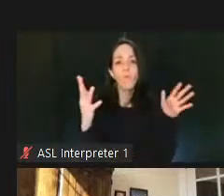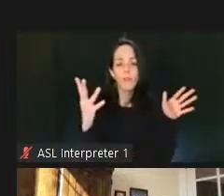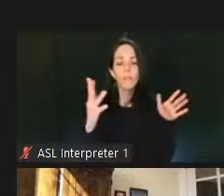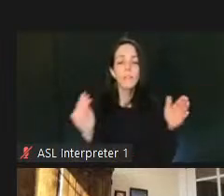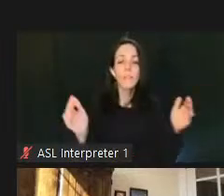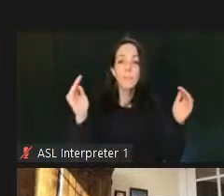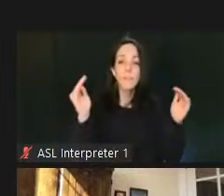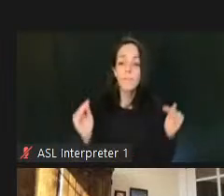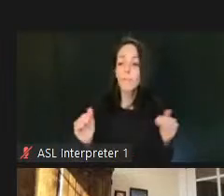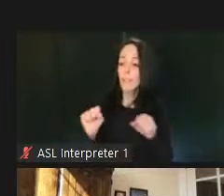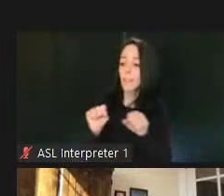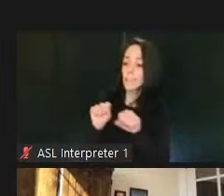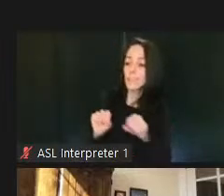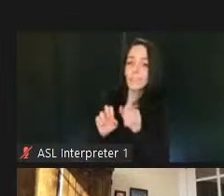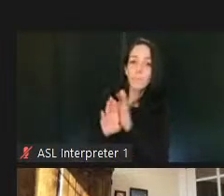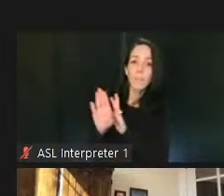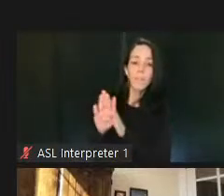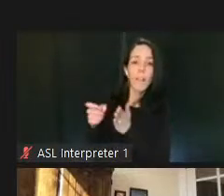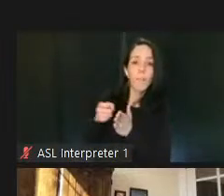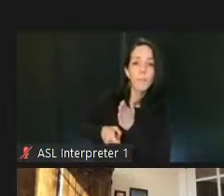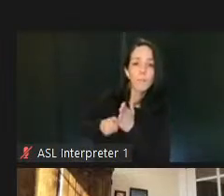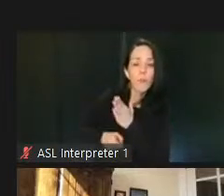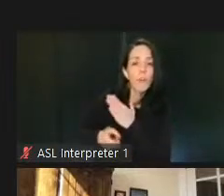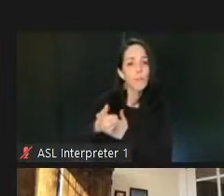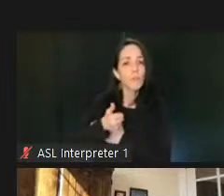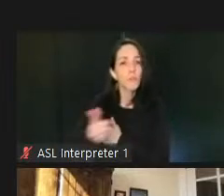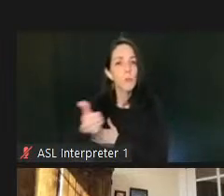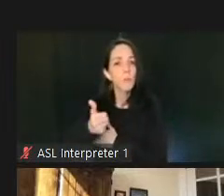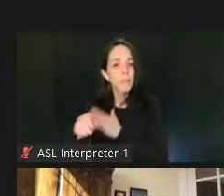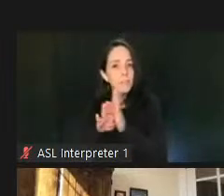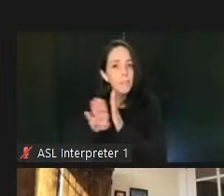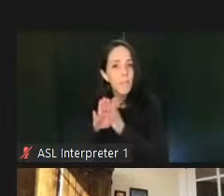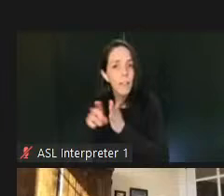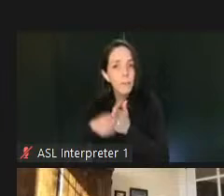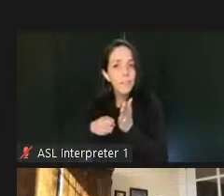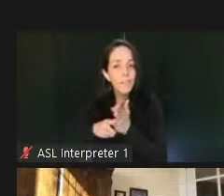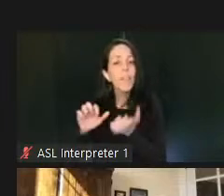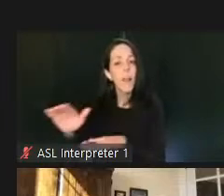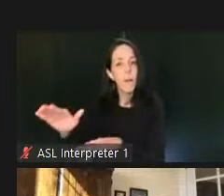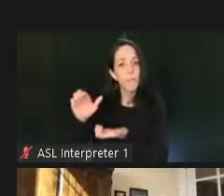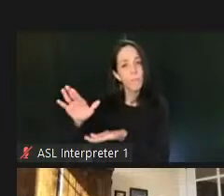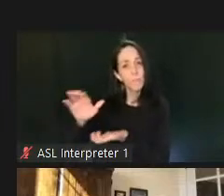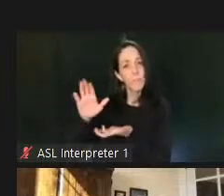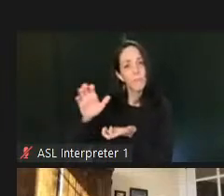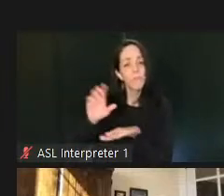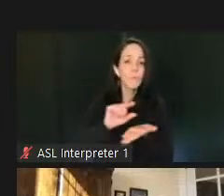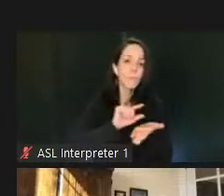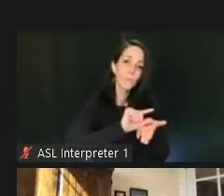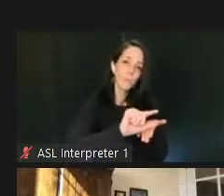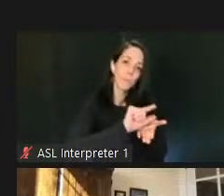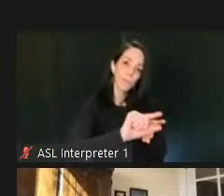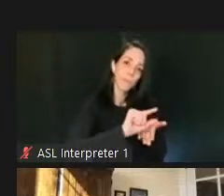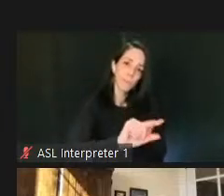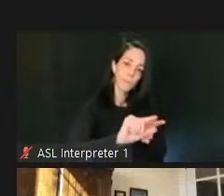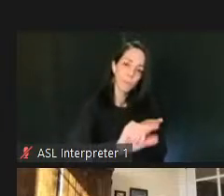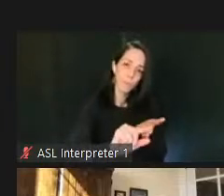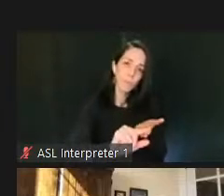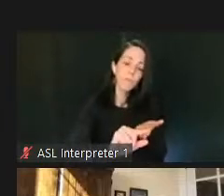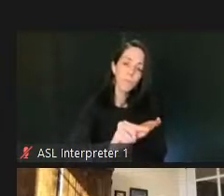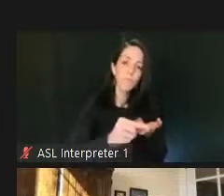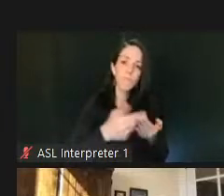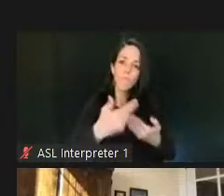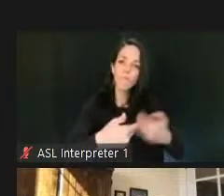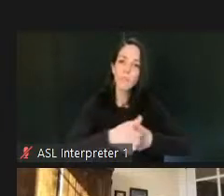the system development charge and the transportation development tax funds are coming in, and those will be expended over